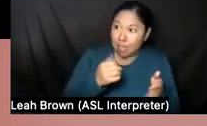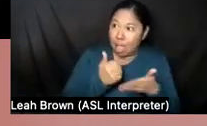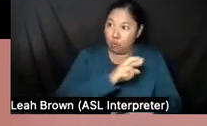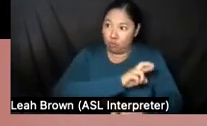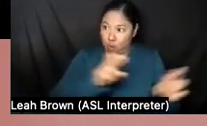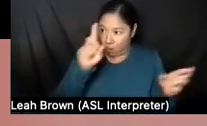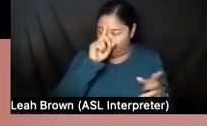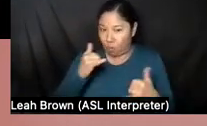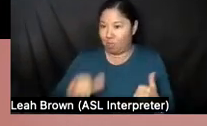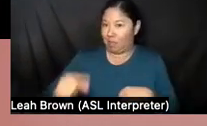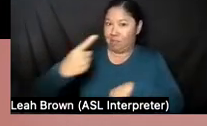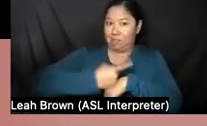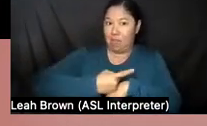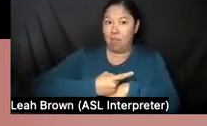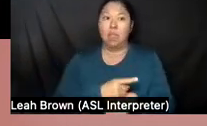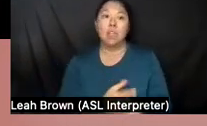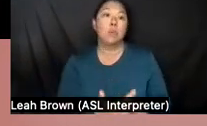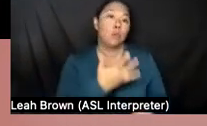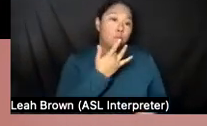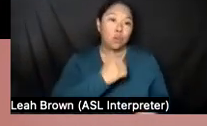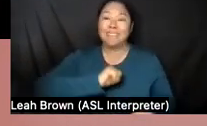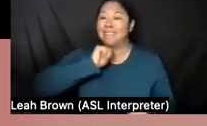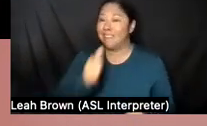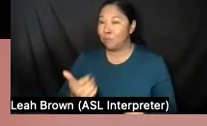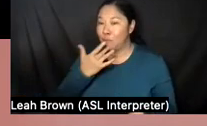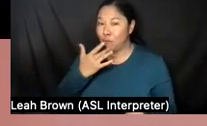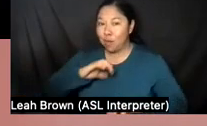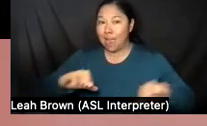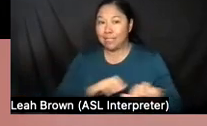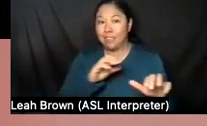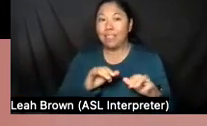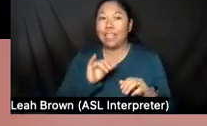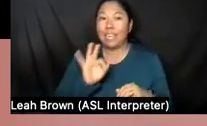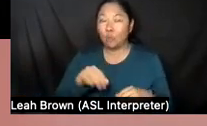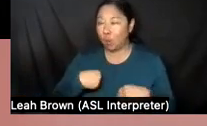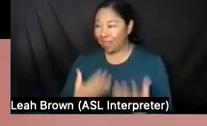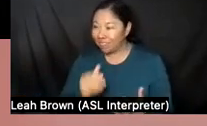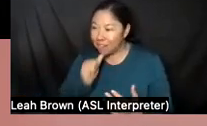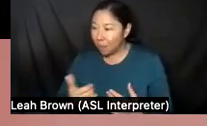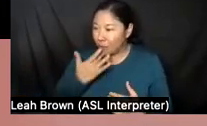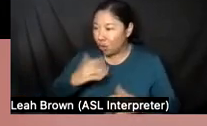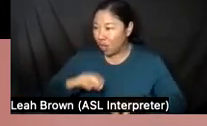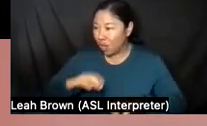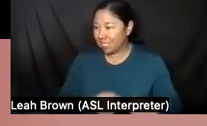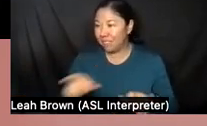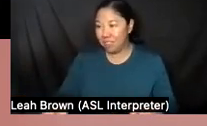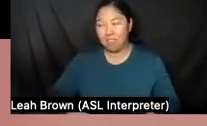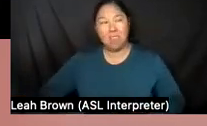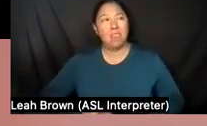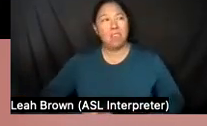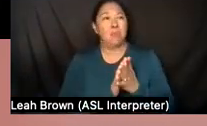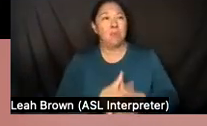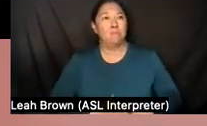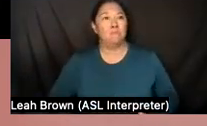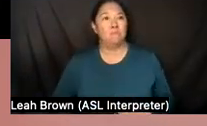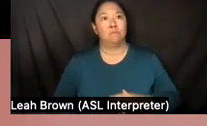Intersperse preferred and non-preferred activities. If we're constantly giving some non-preferred activities, that's also going to elicit behaviors. So